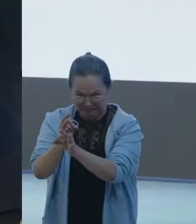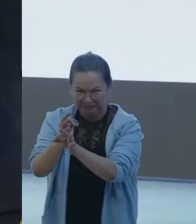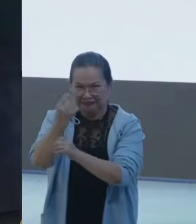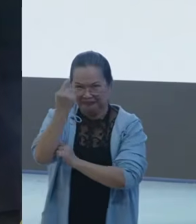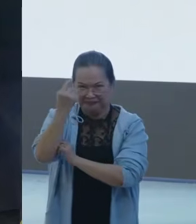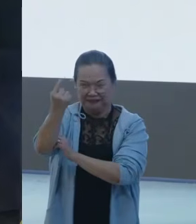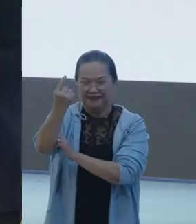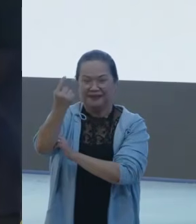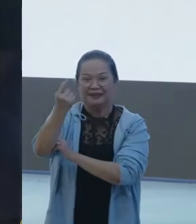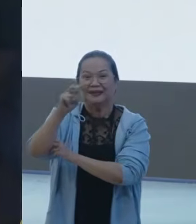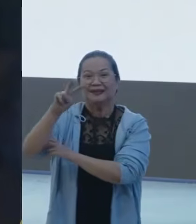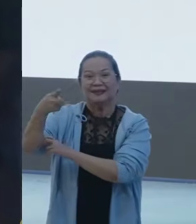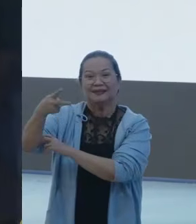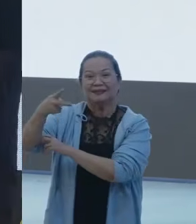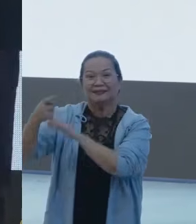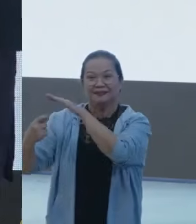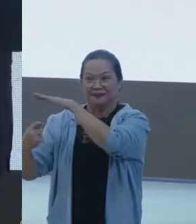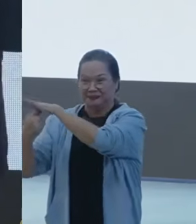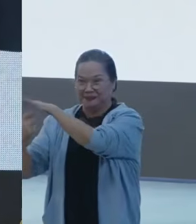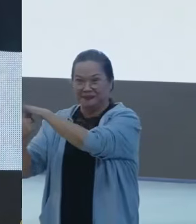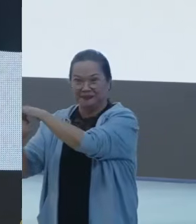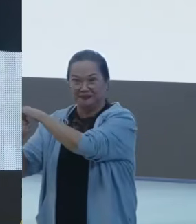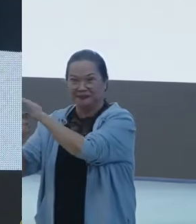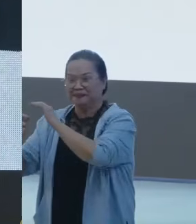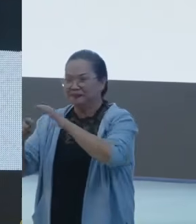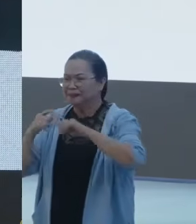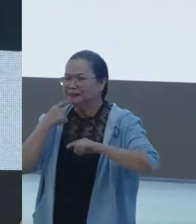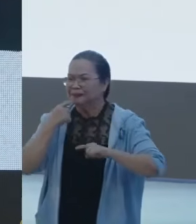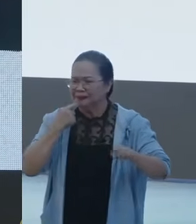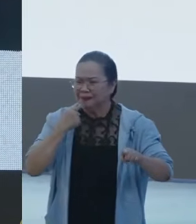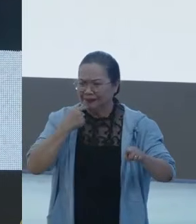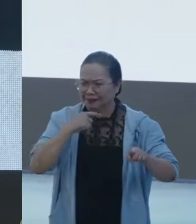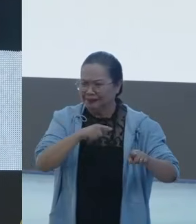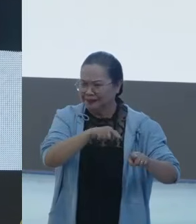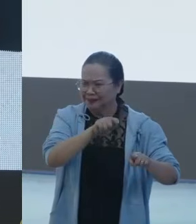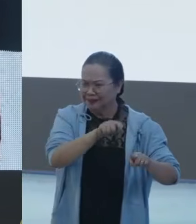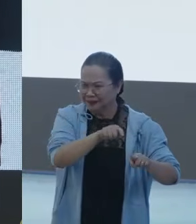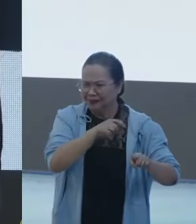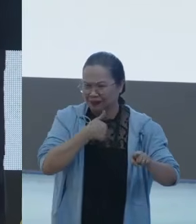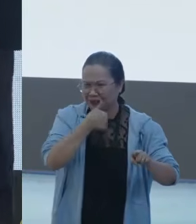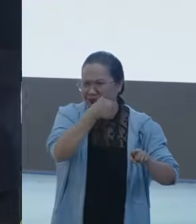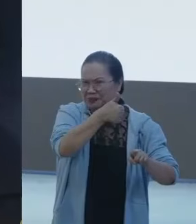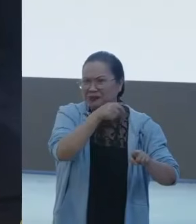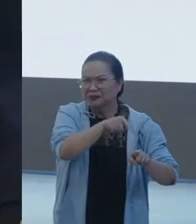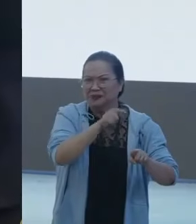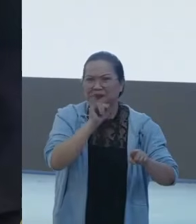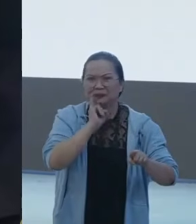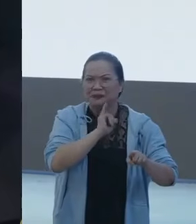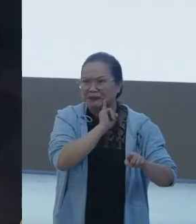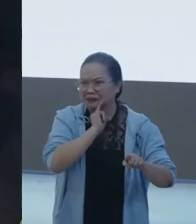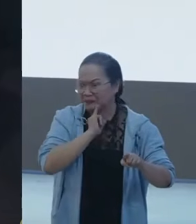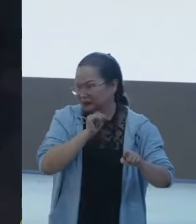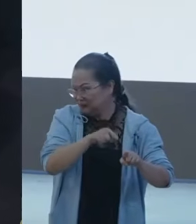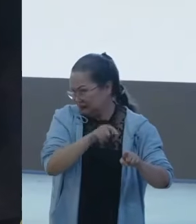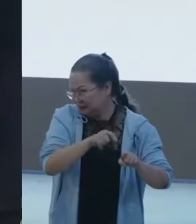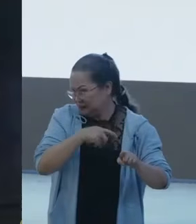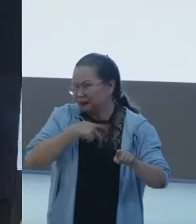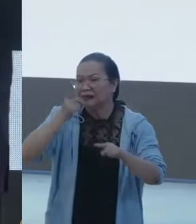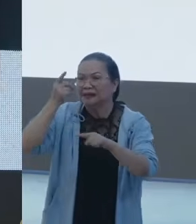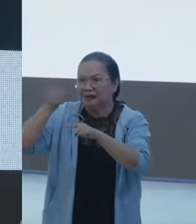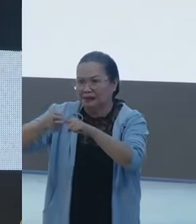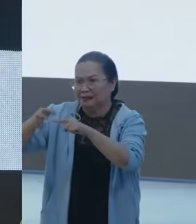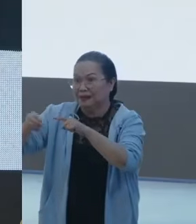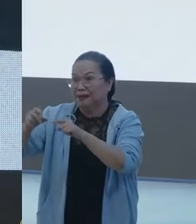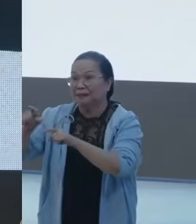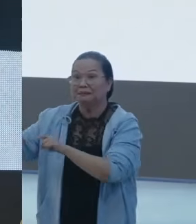2 Timothy 1:9-10, who saved us and called us to holy calling, not because of our own works,